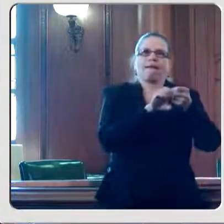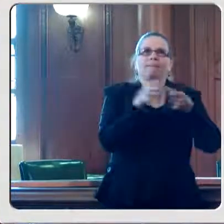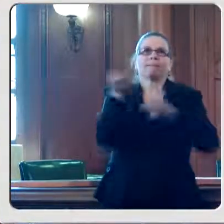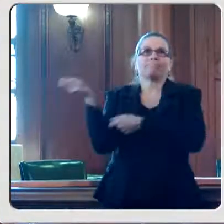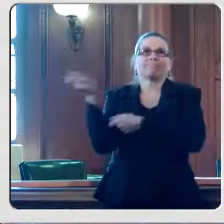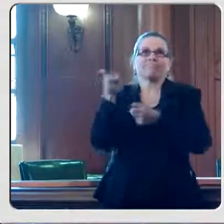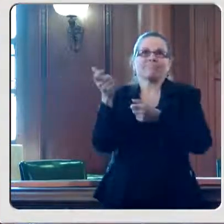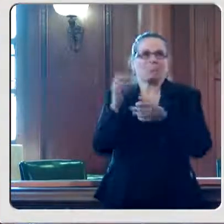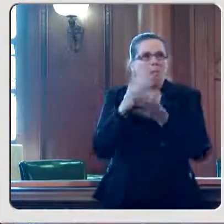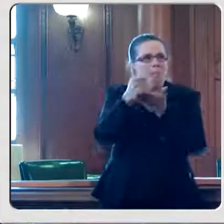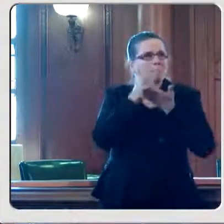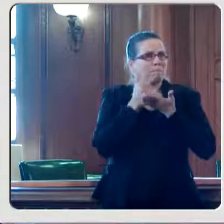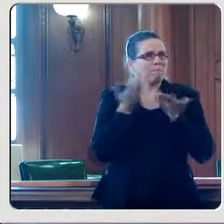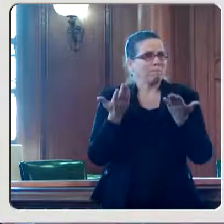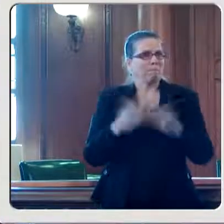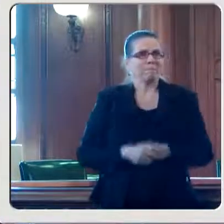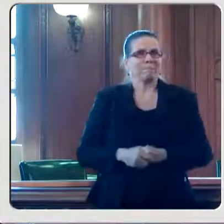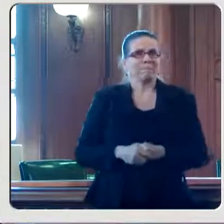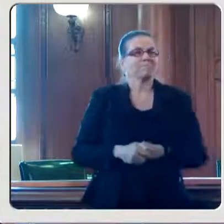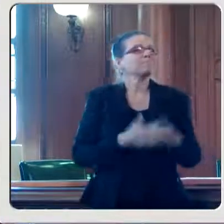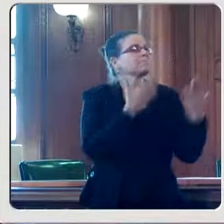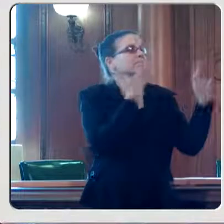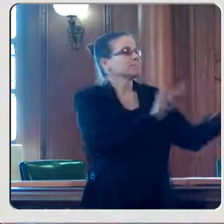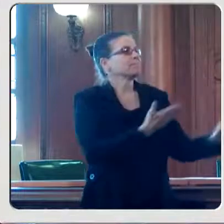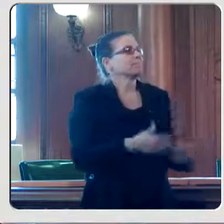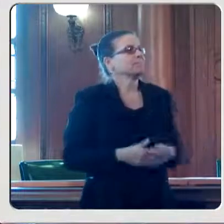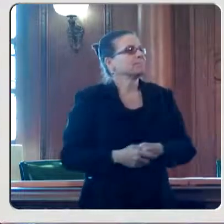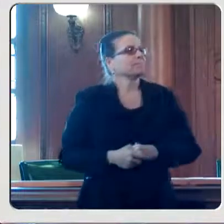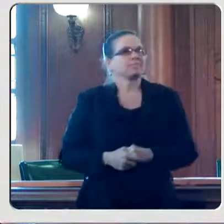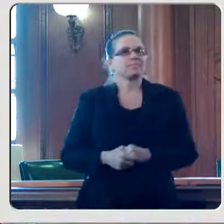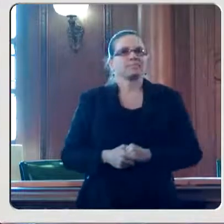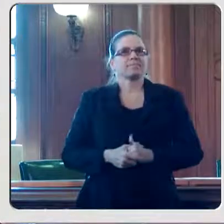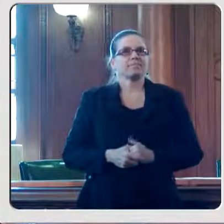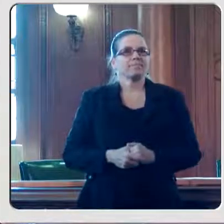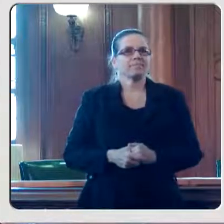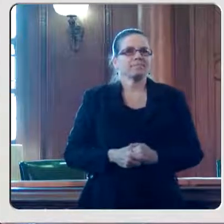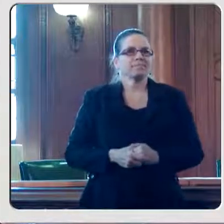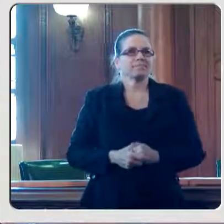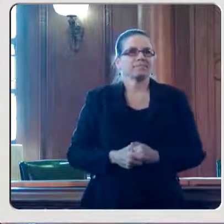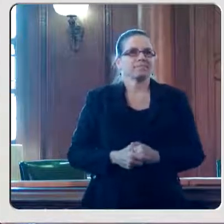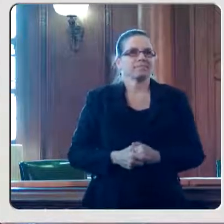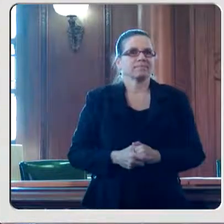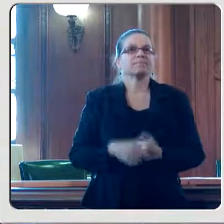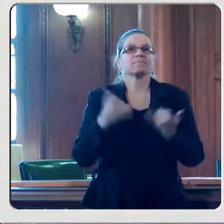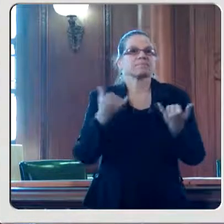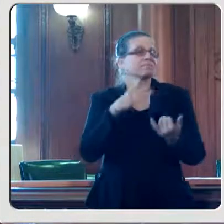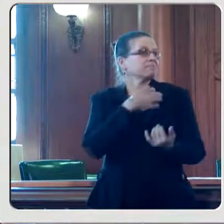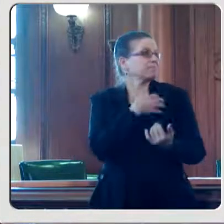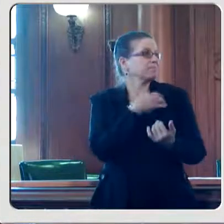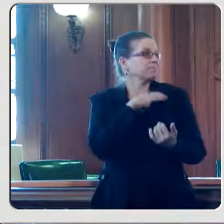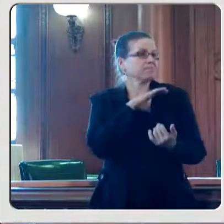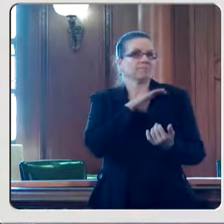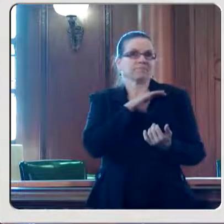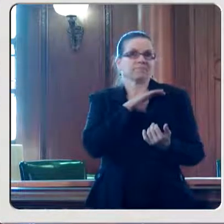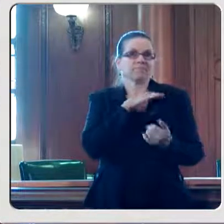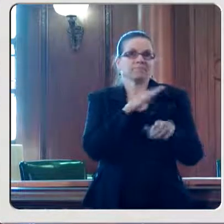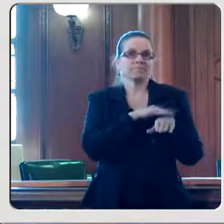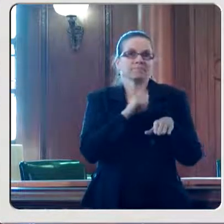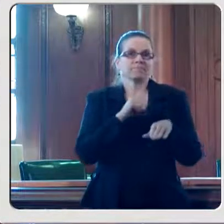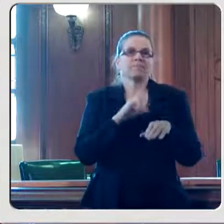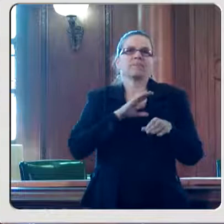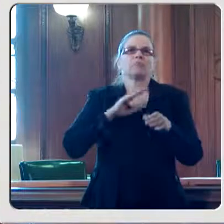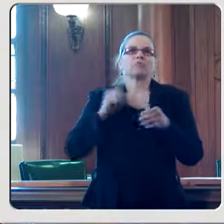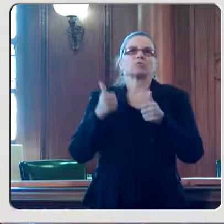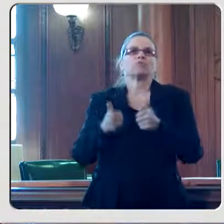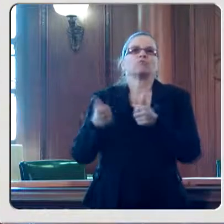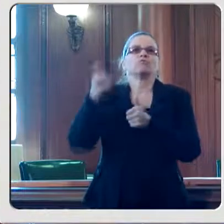Thank you very much, Mr. Calvi. We'll now get an update pertaining to police, and representing Commissioner Cheryl Clapper